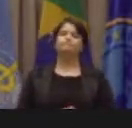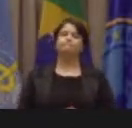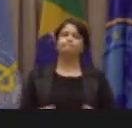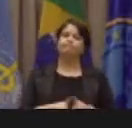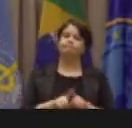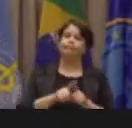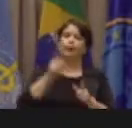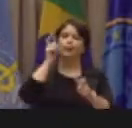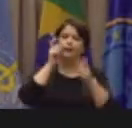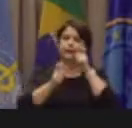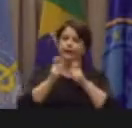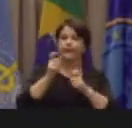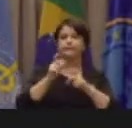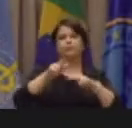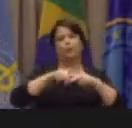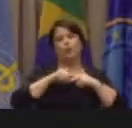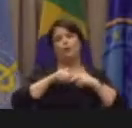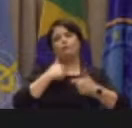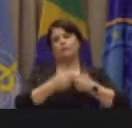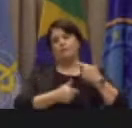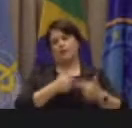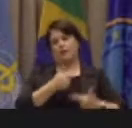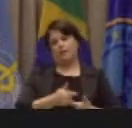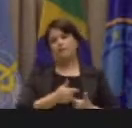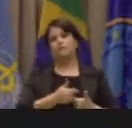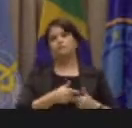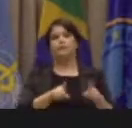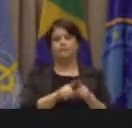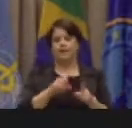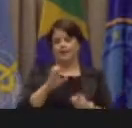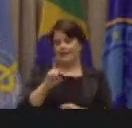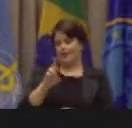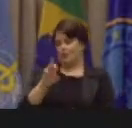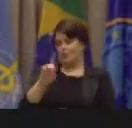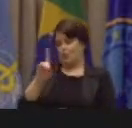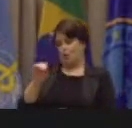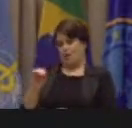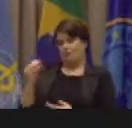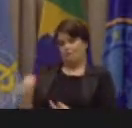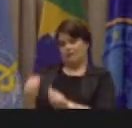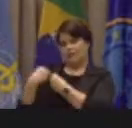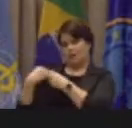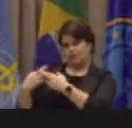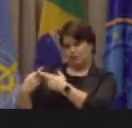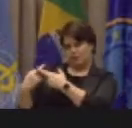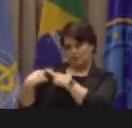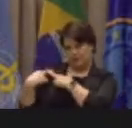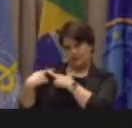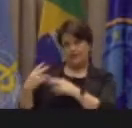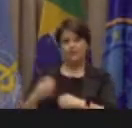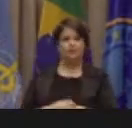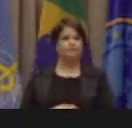I would like to especially thank Ricardo, Gabriel, Eduardo,